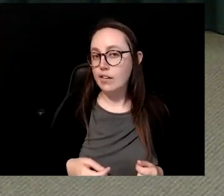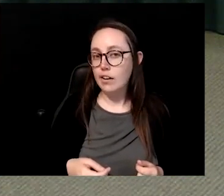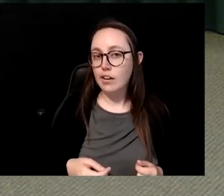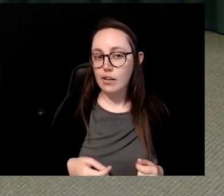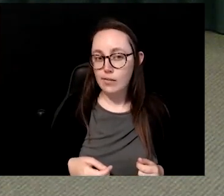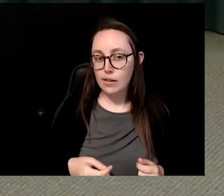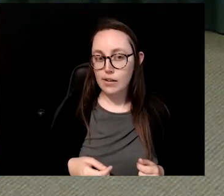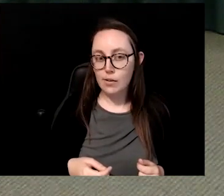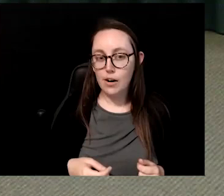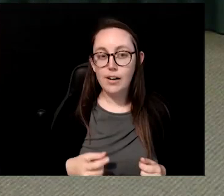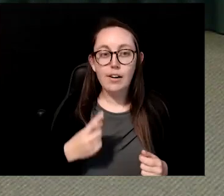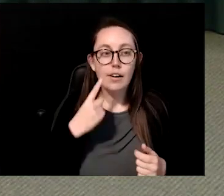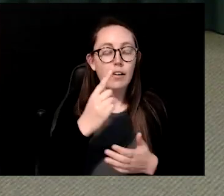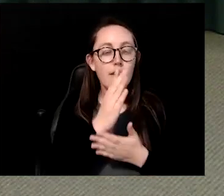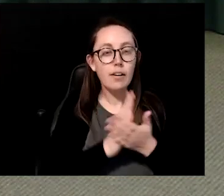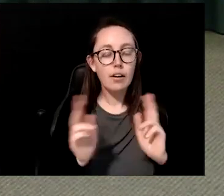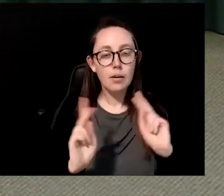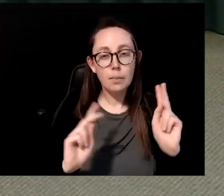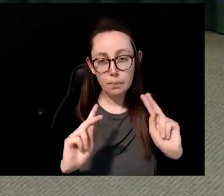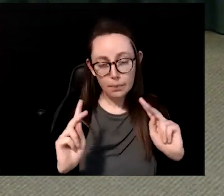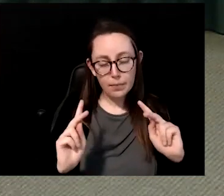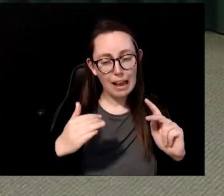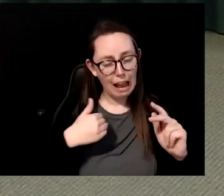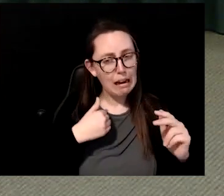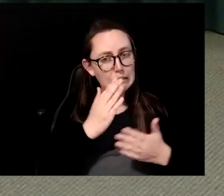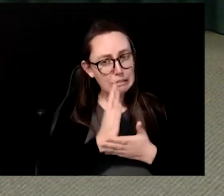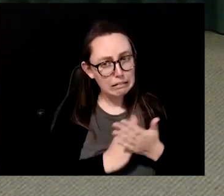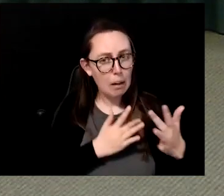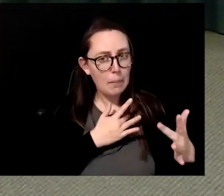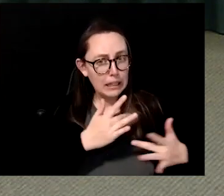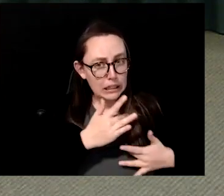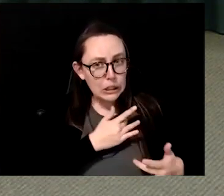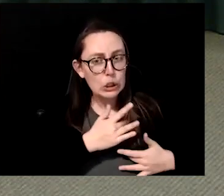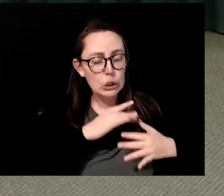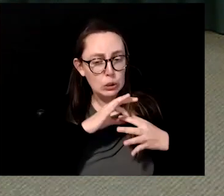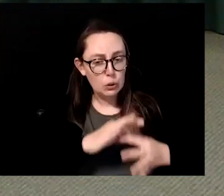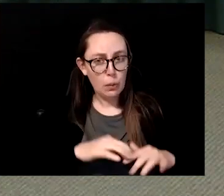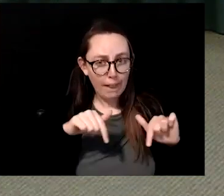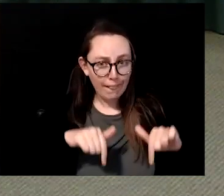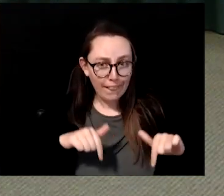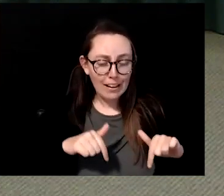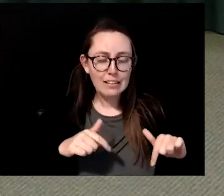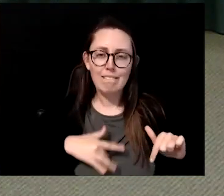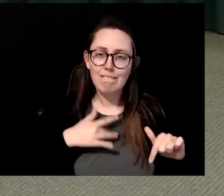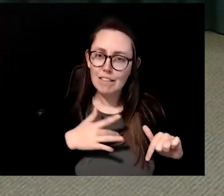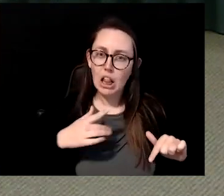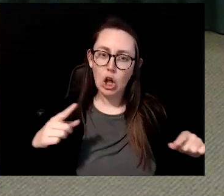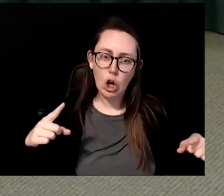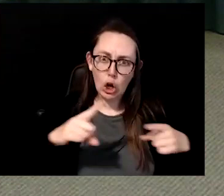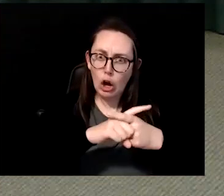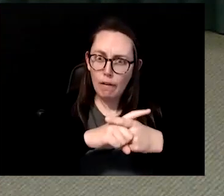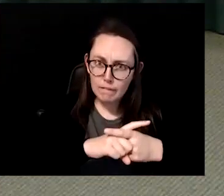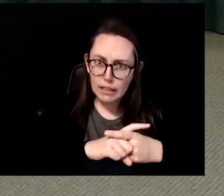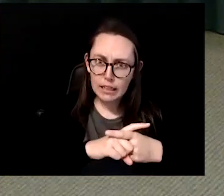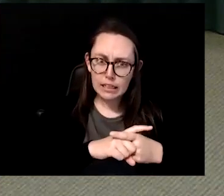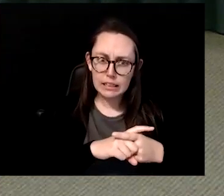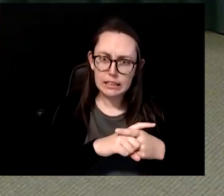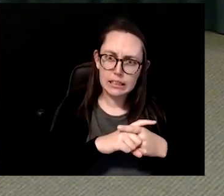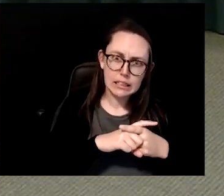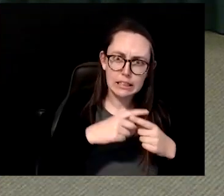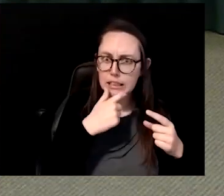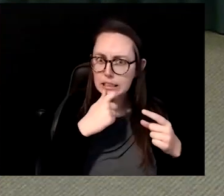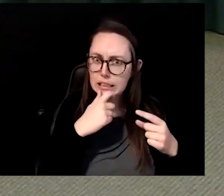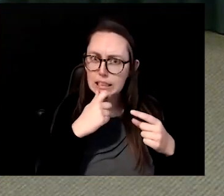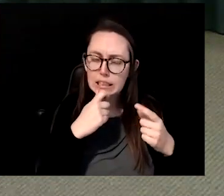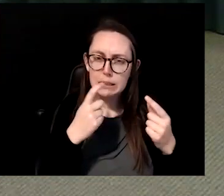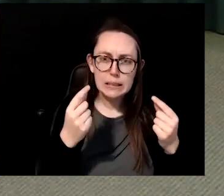there because they felt that there were Flex the ground the